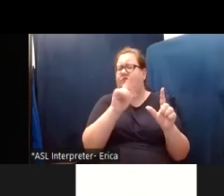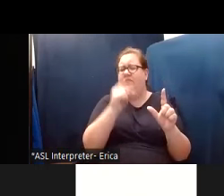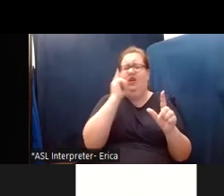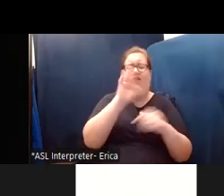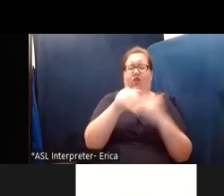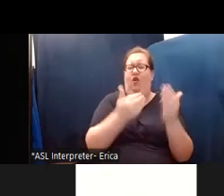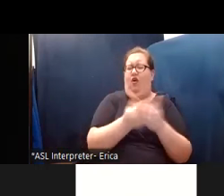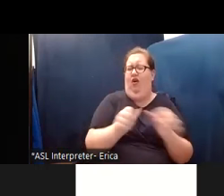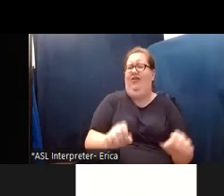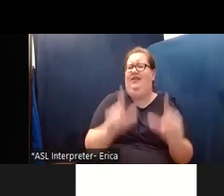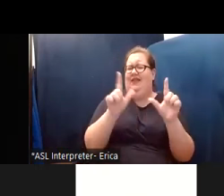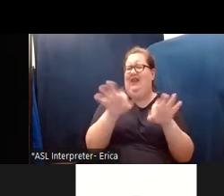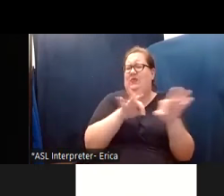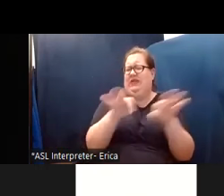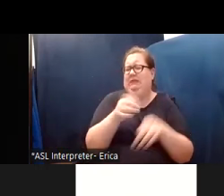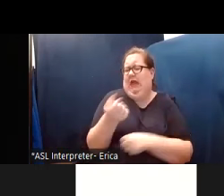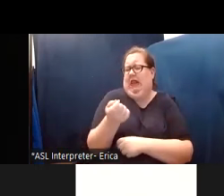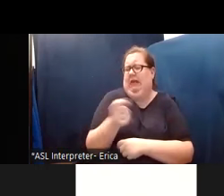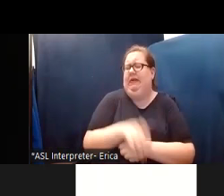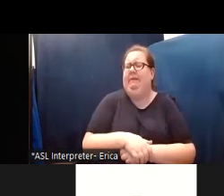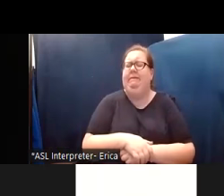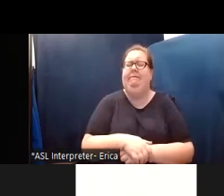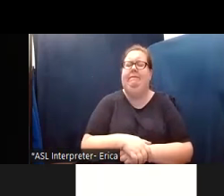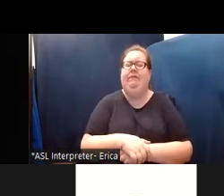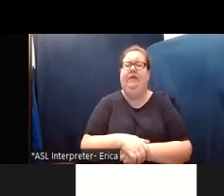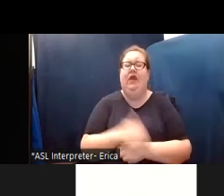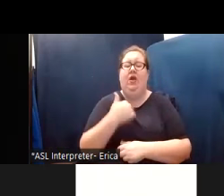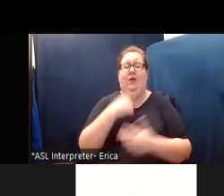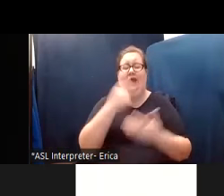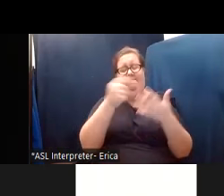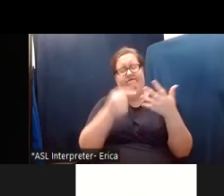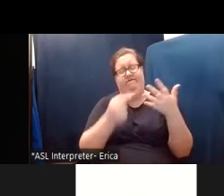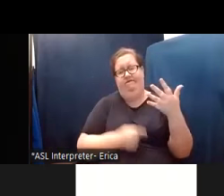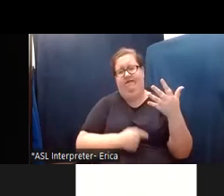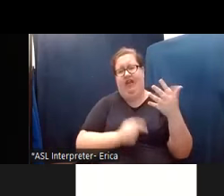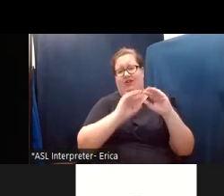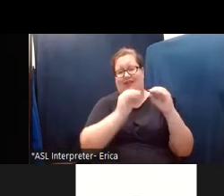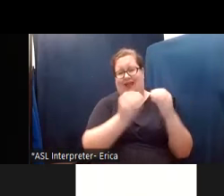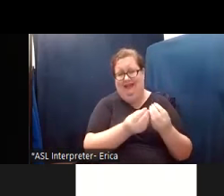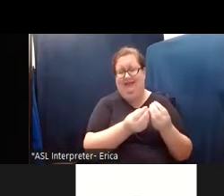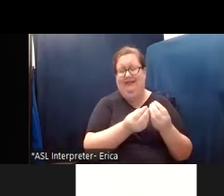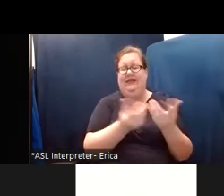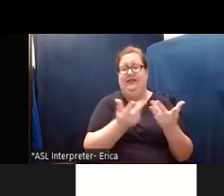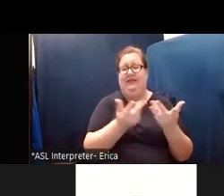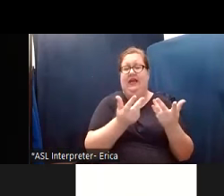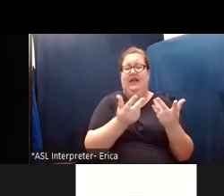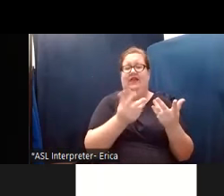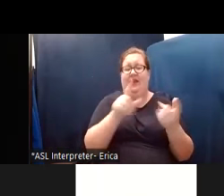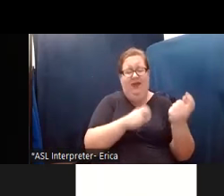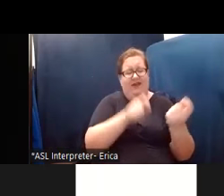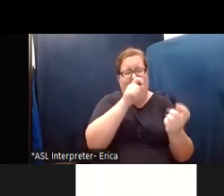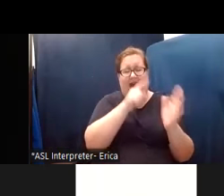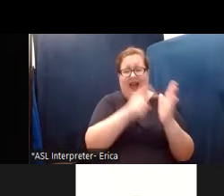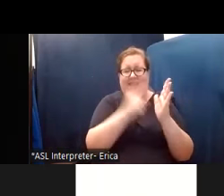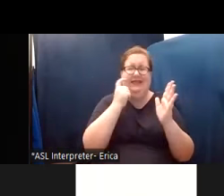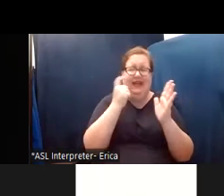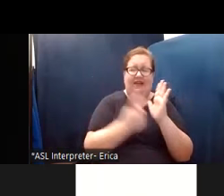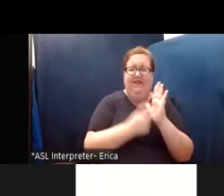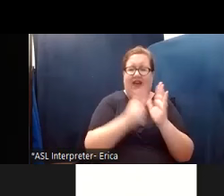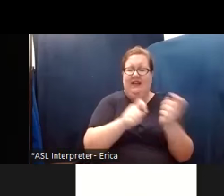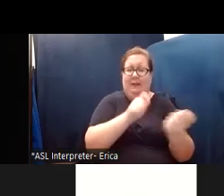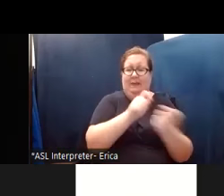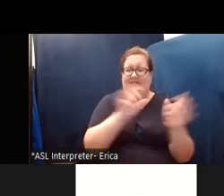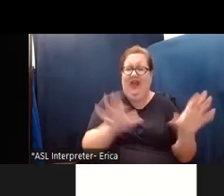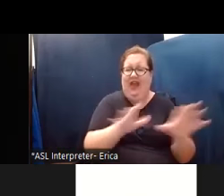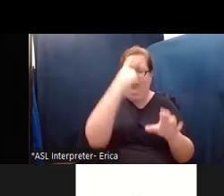of explain that a little bit here. We've got various entities that we've identified specific actions for them to be implementing as part of